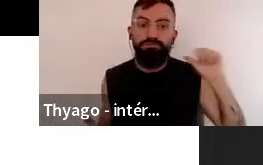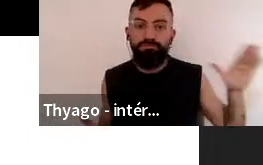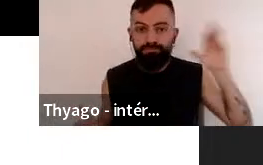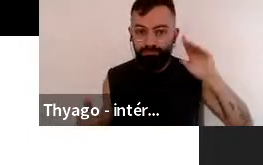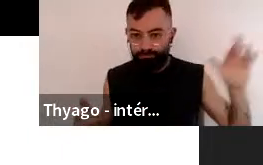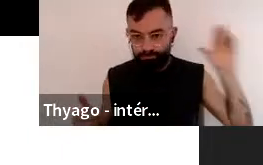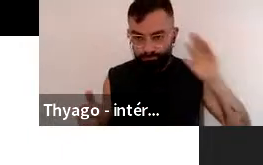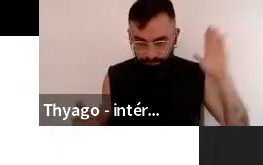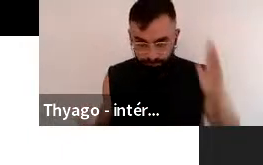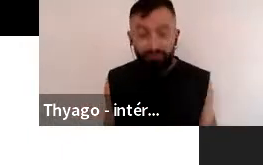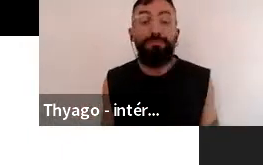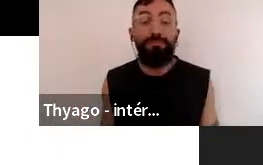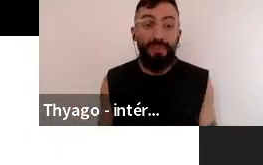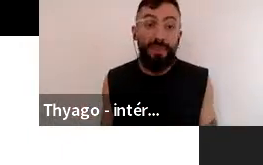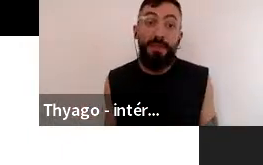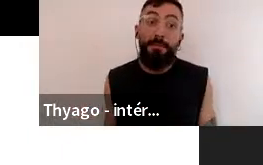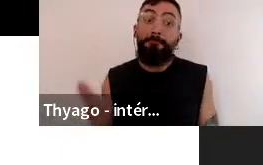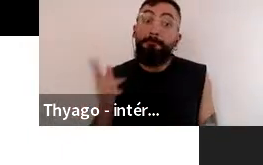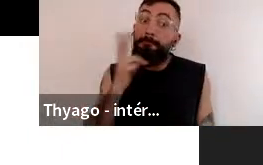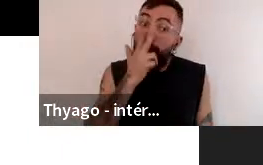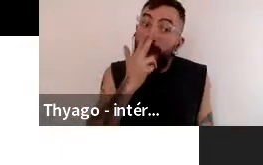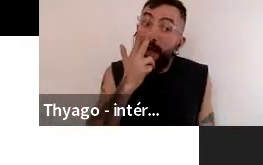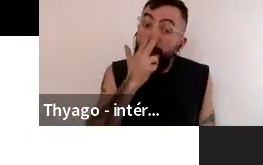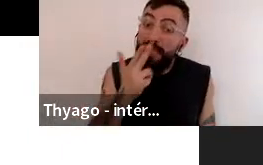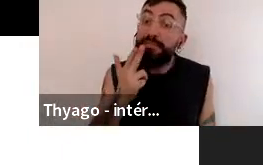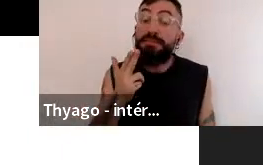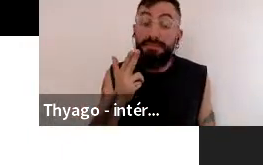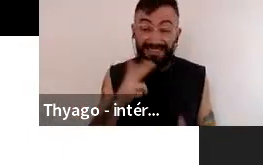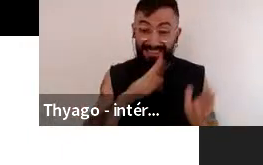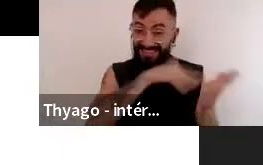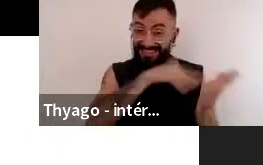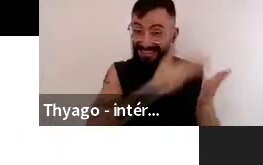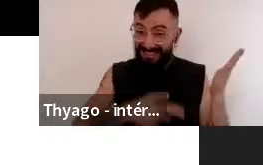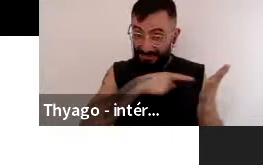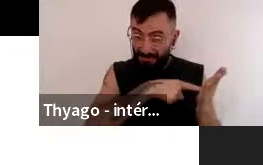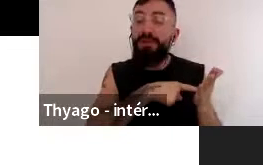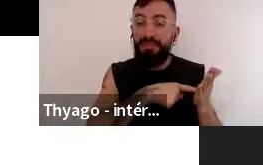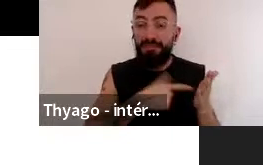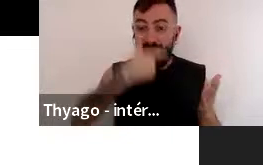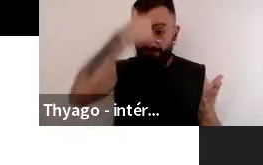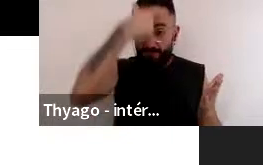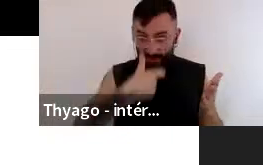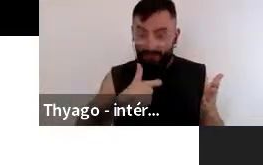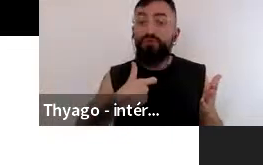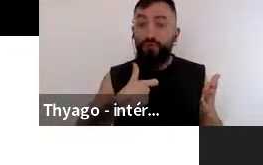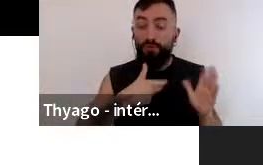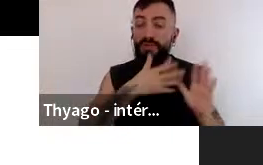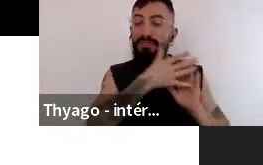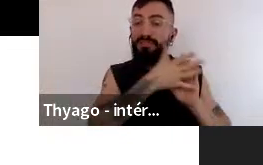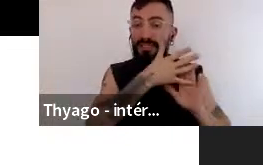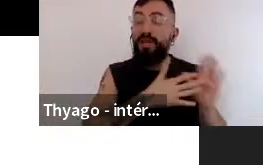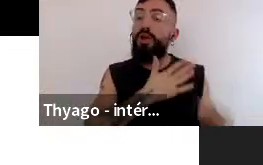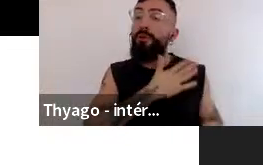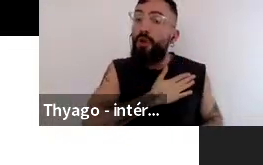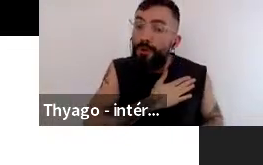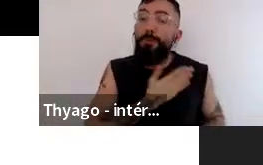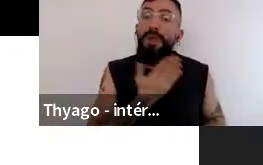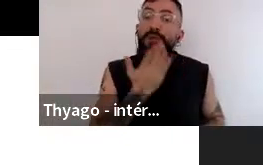apparently Libras signers prefer simple signs to name